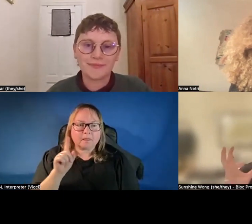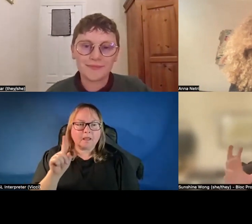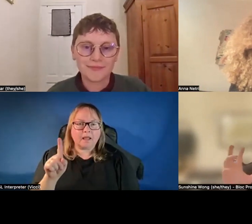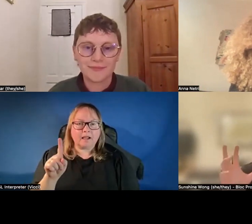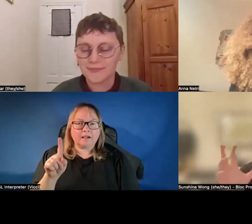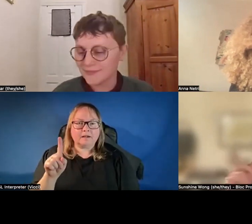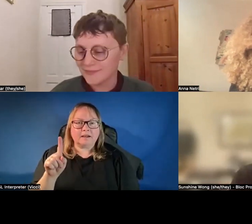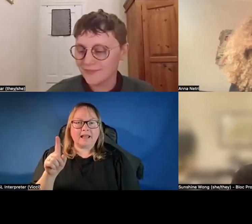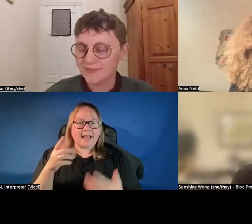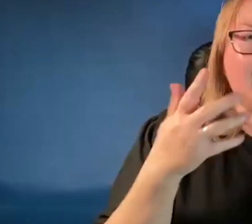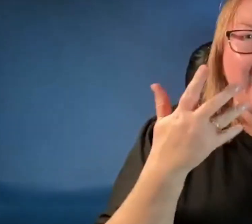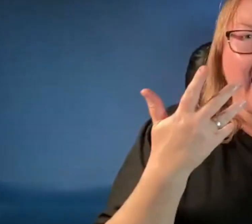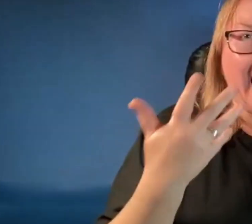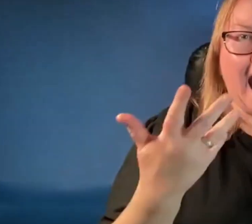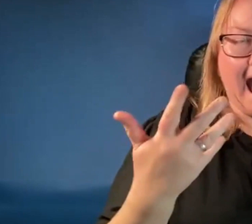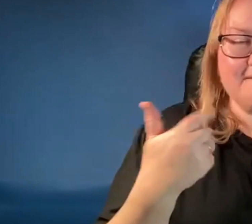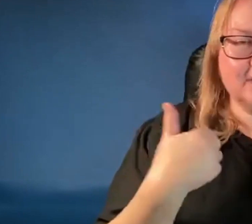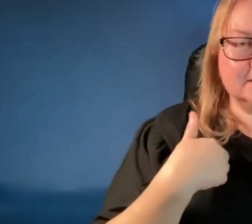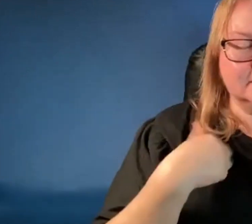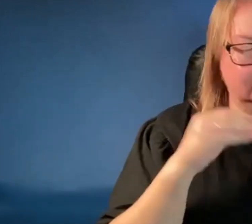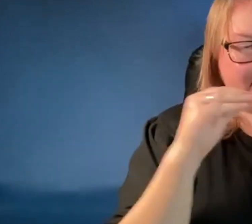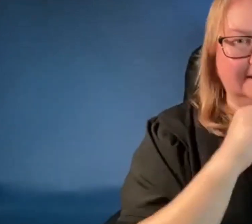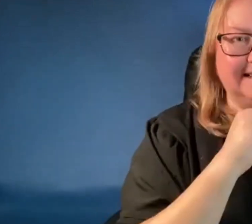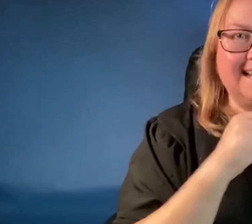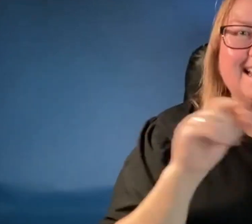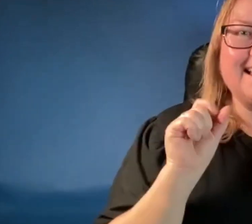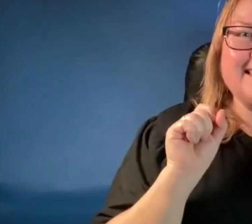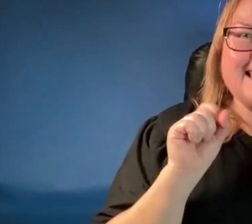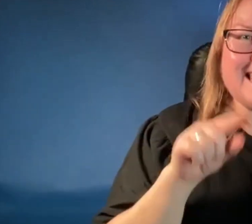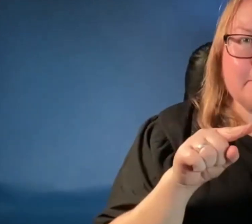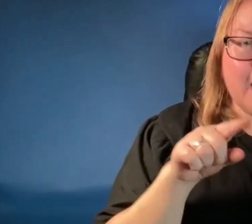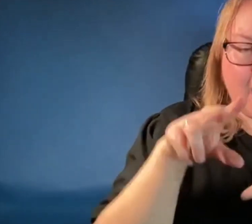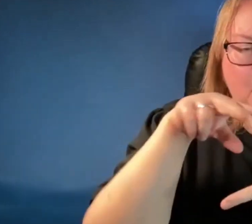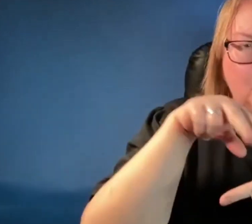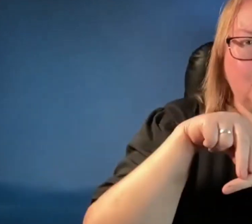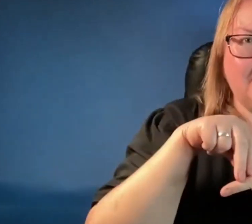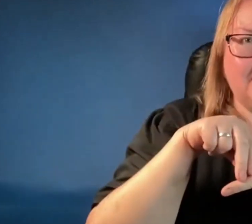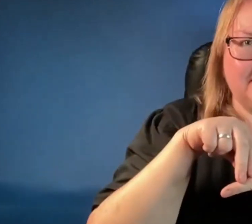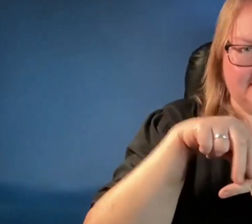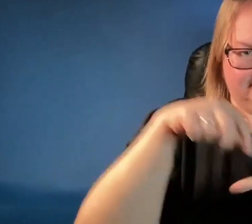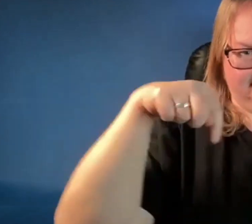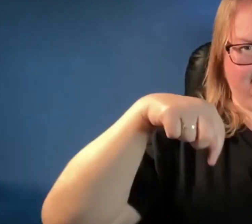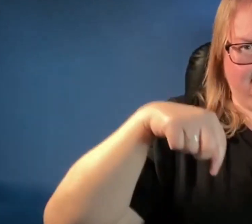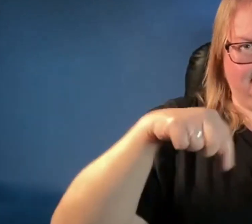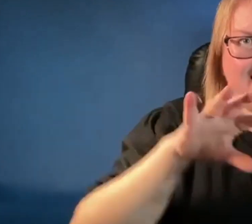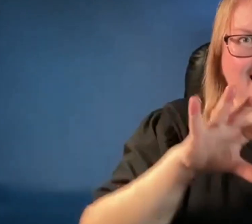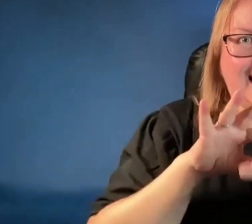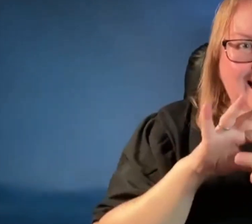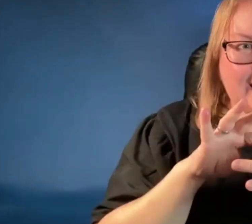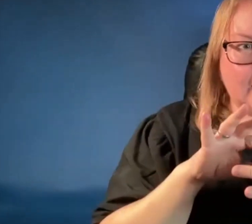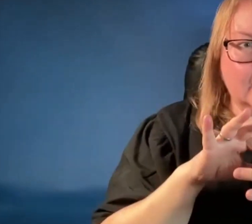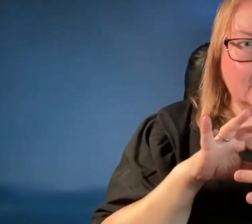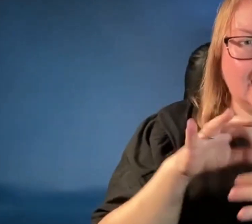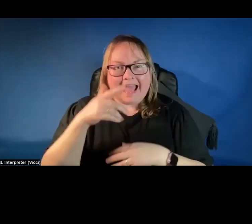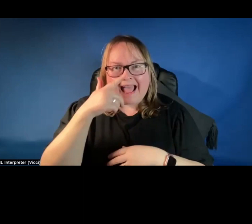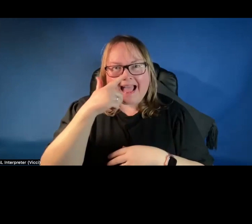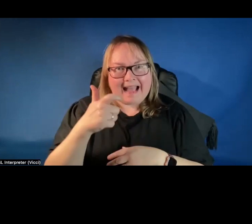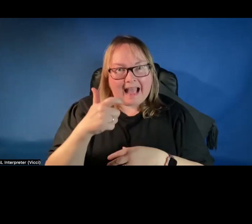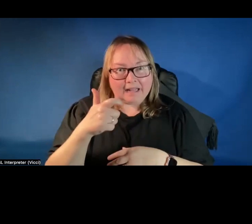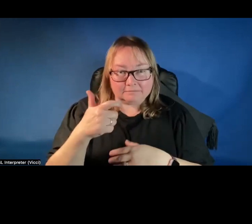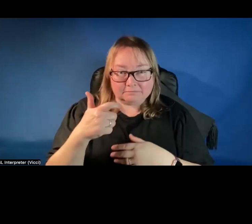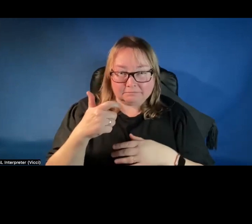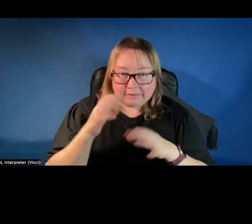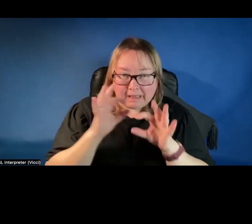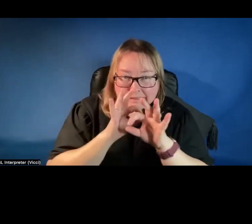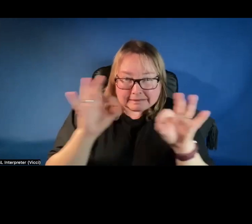I hadn't written this in the email I sent out earlier with the link, so I apologize. But if you could just turn off your video